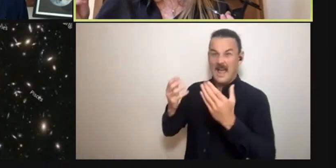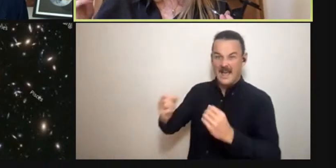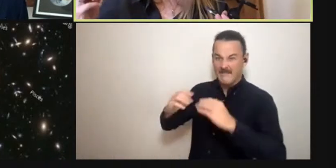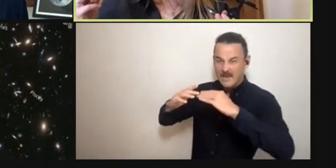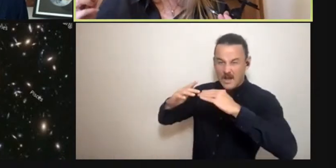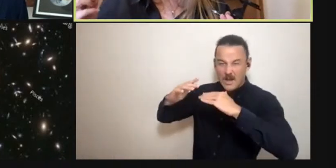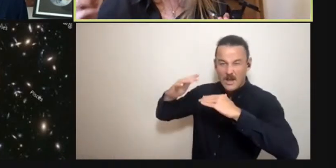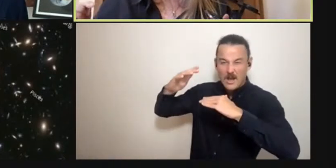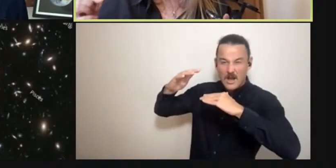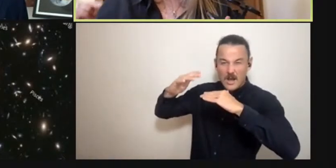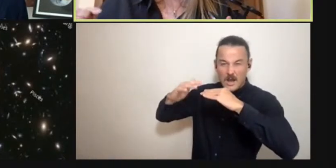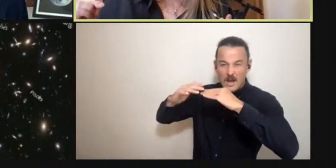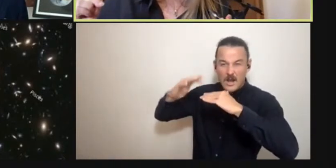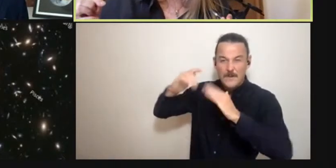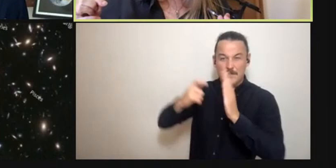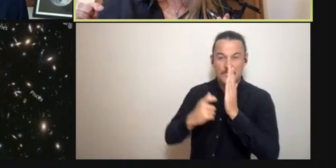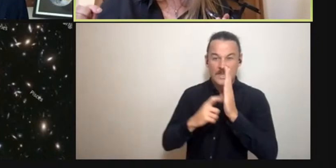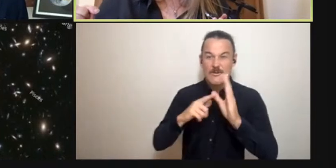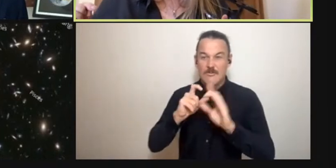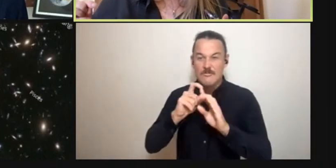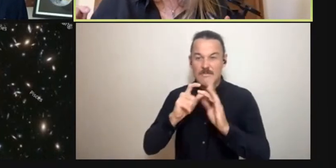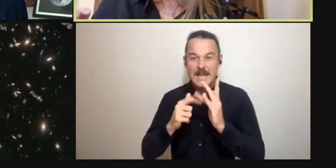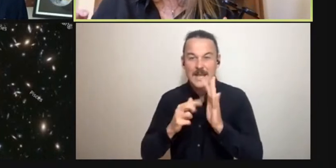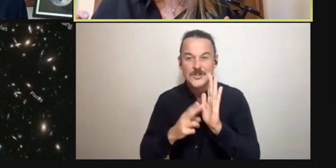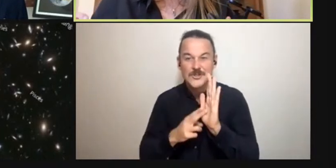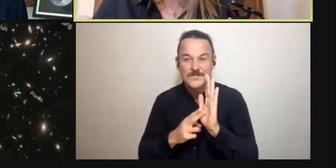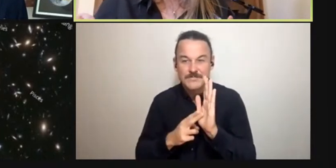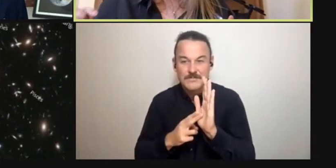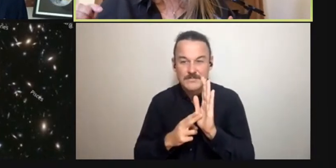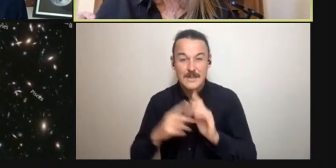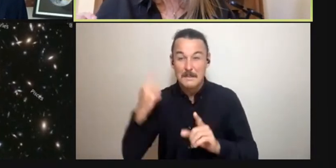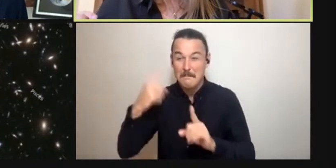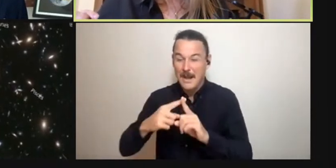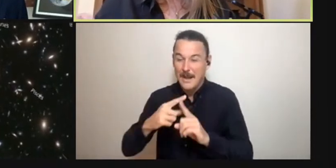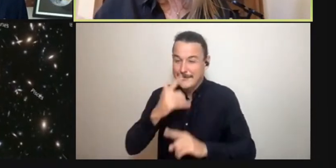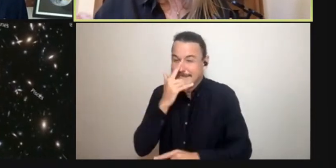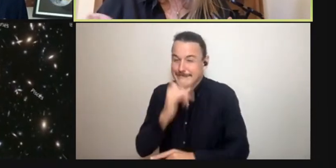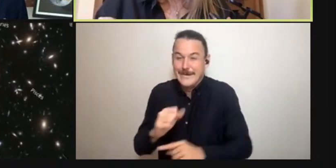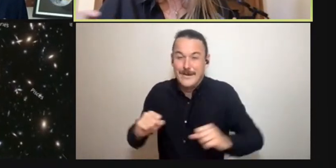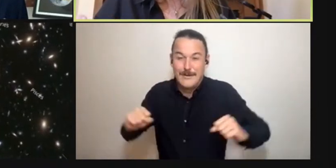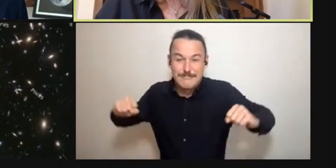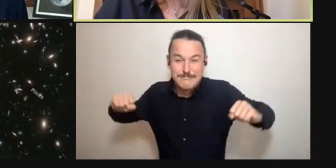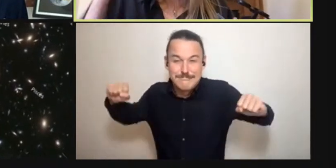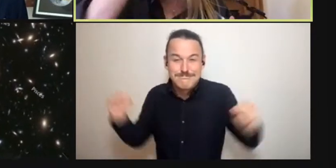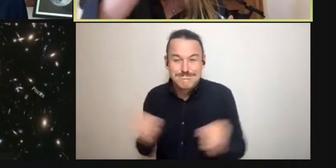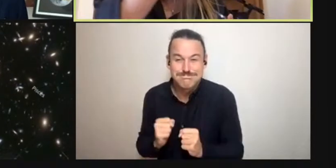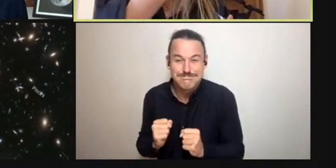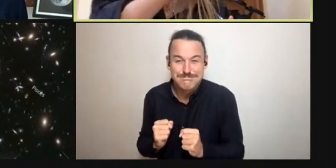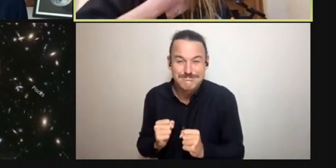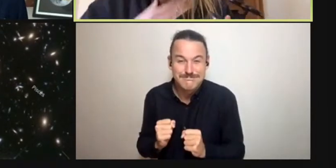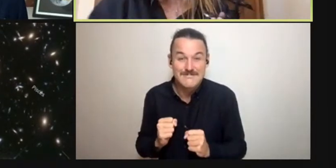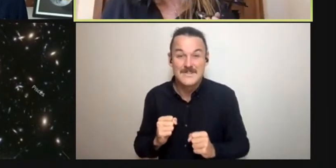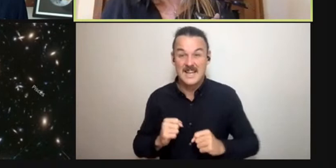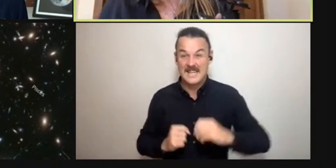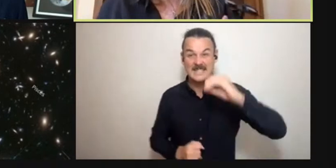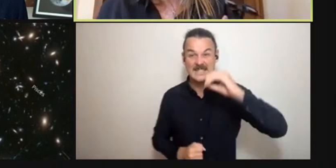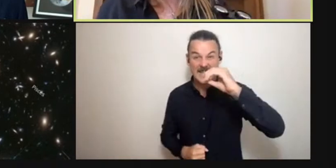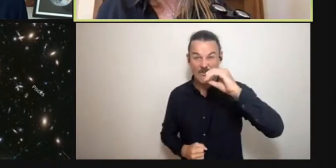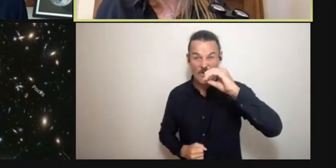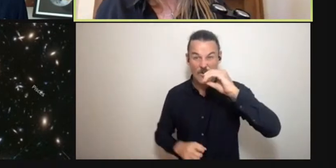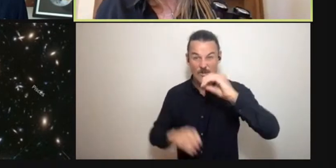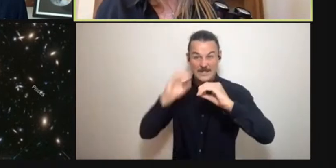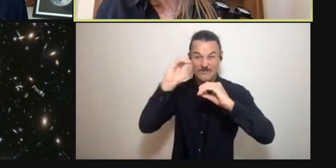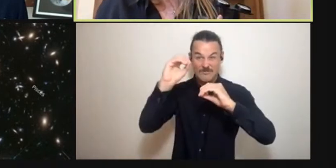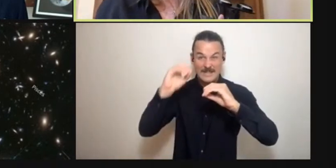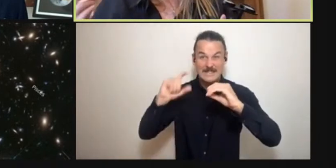very cold temperature, many degrees, less than 0 degrees Celsius, out